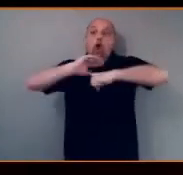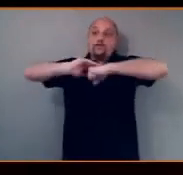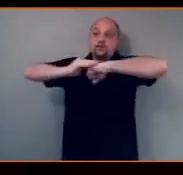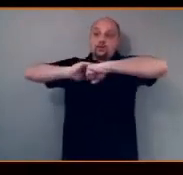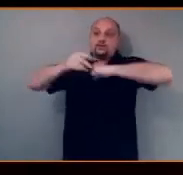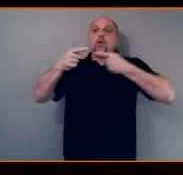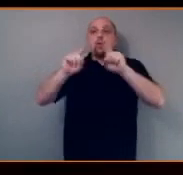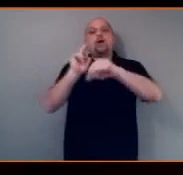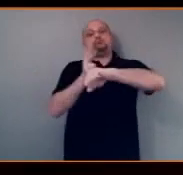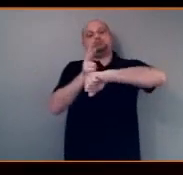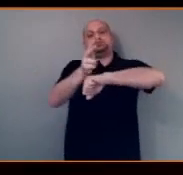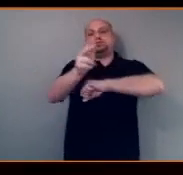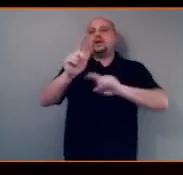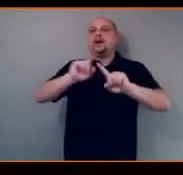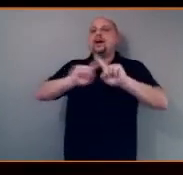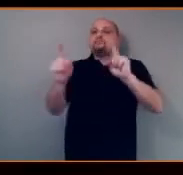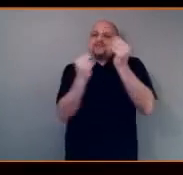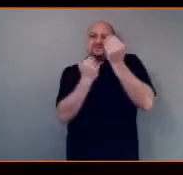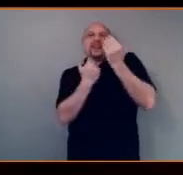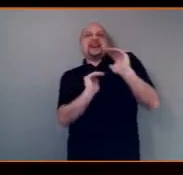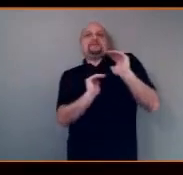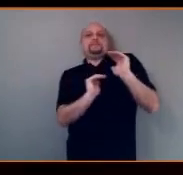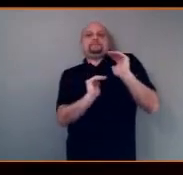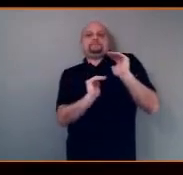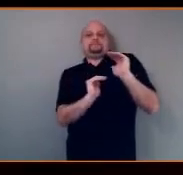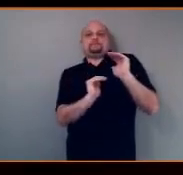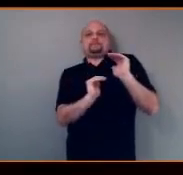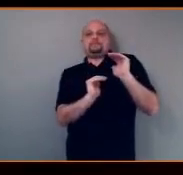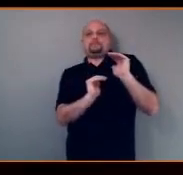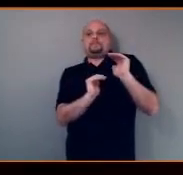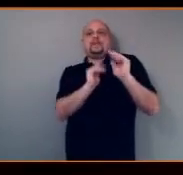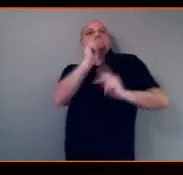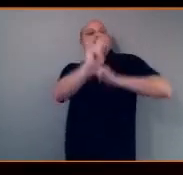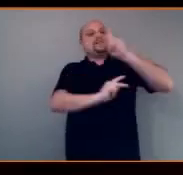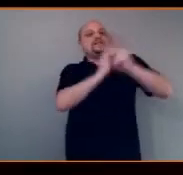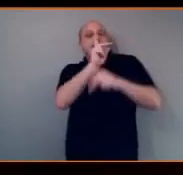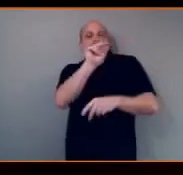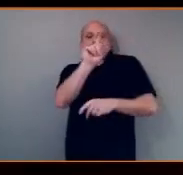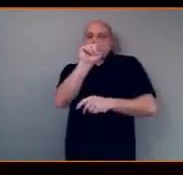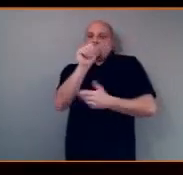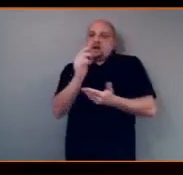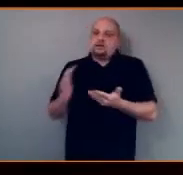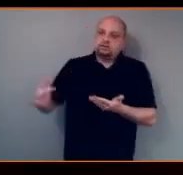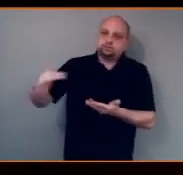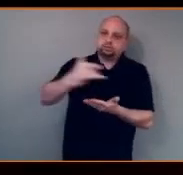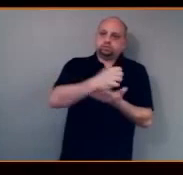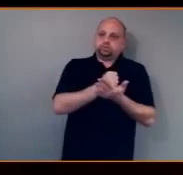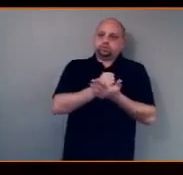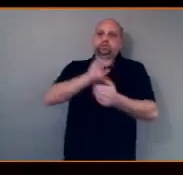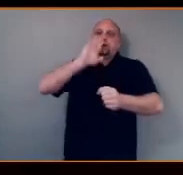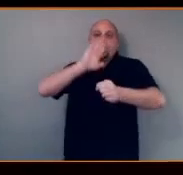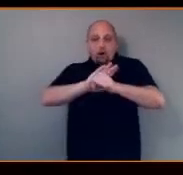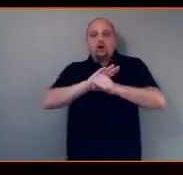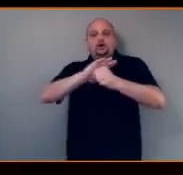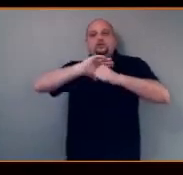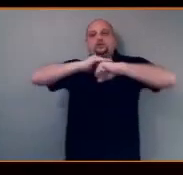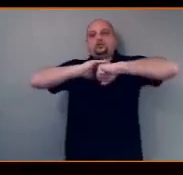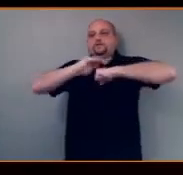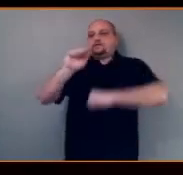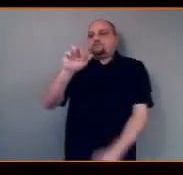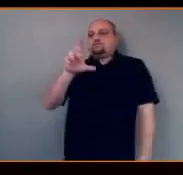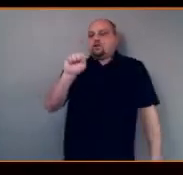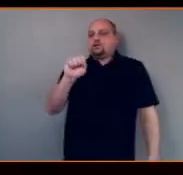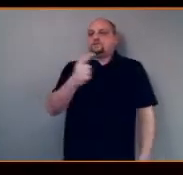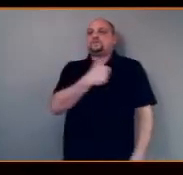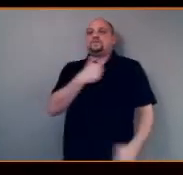along. But there's a limit to our capabilities, the kinds of data that we can collect on the surface. We have a lot of really